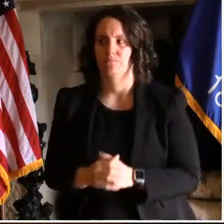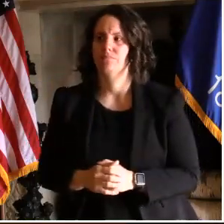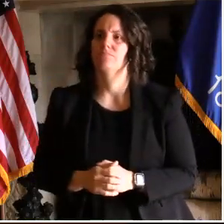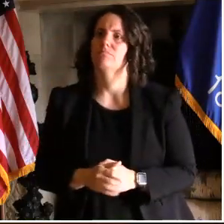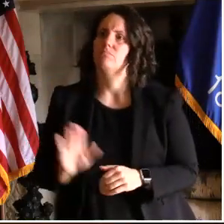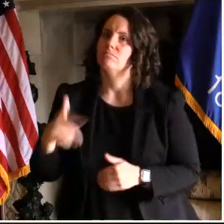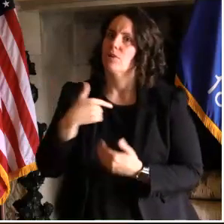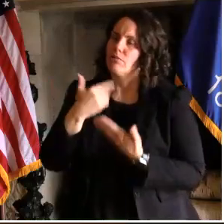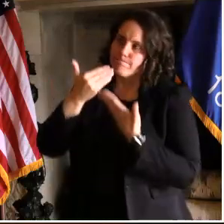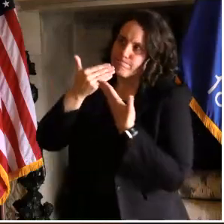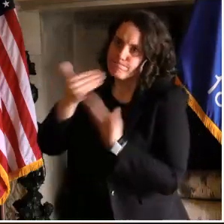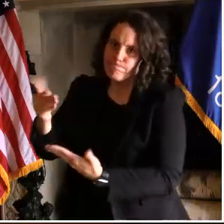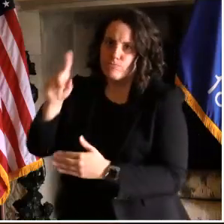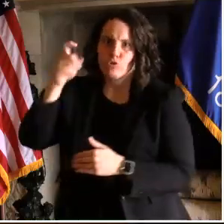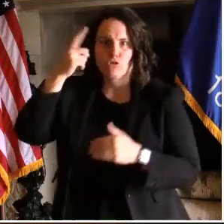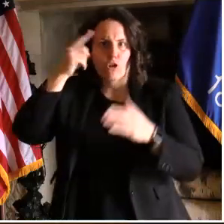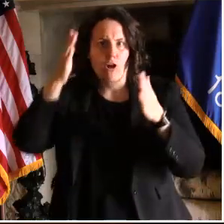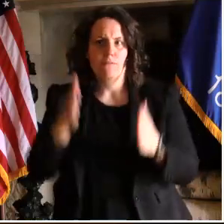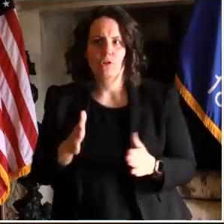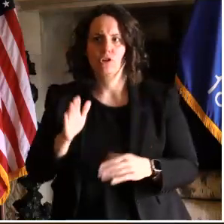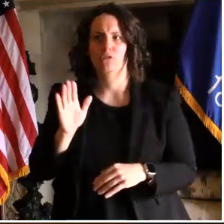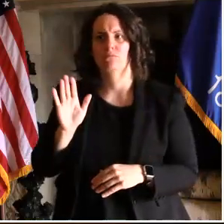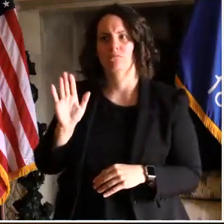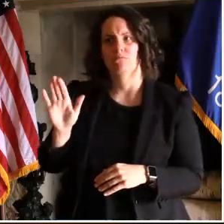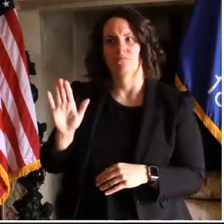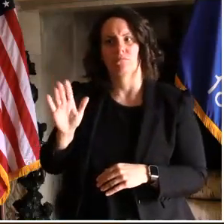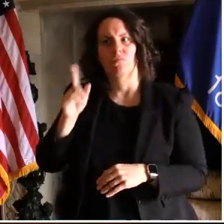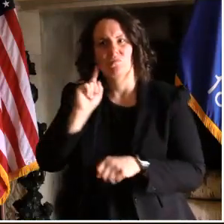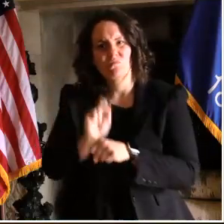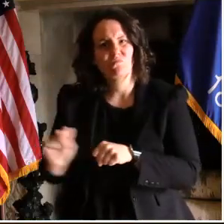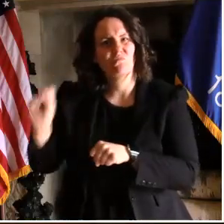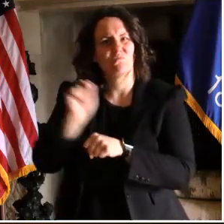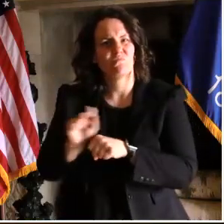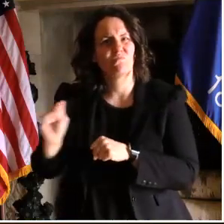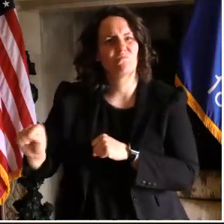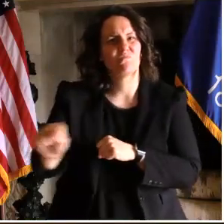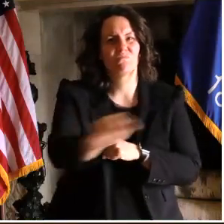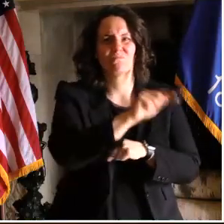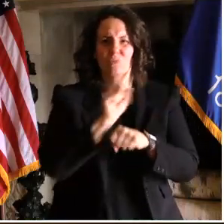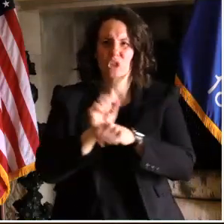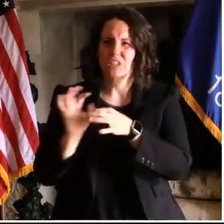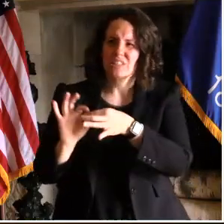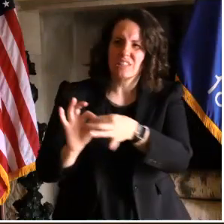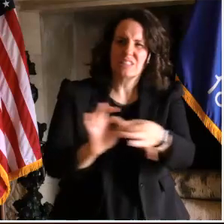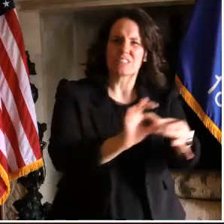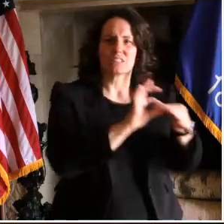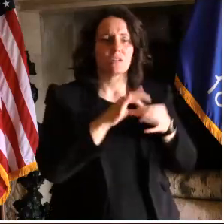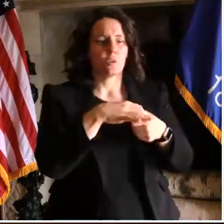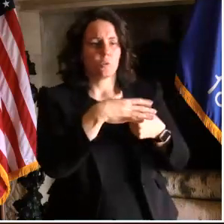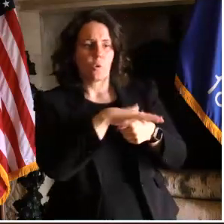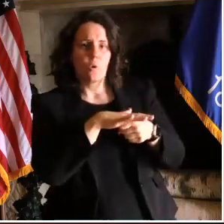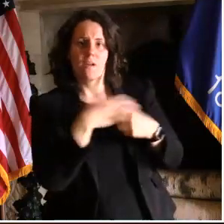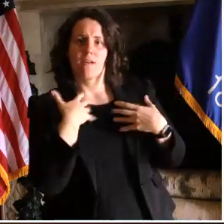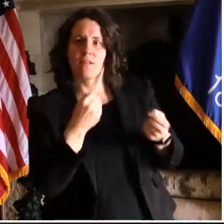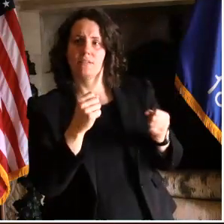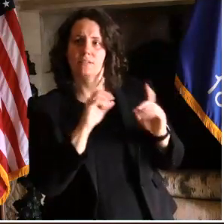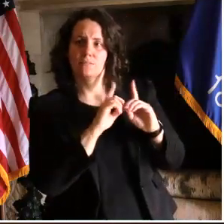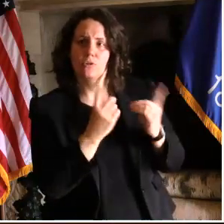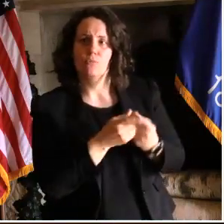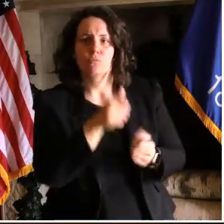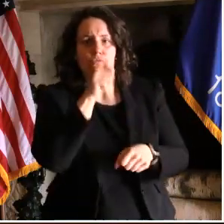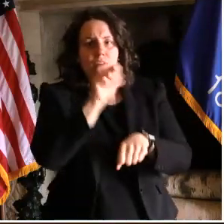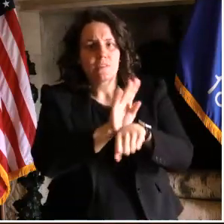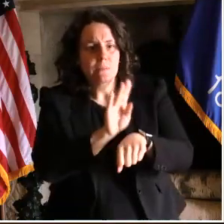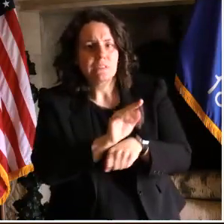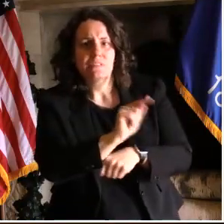the state for your partnership. We are all working, along with our local public health departments and private sector partners, to protect the health